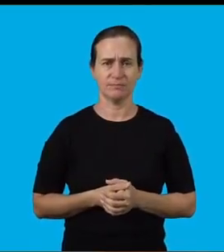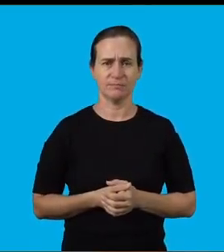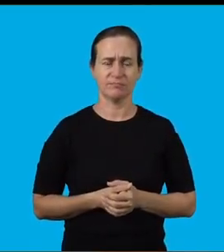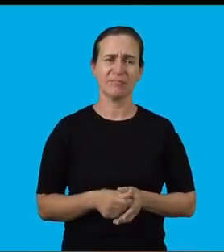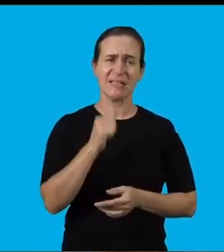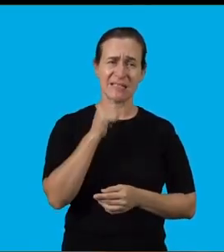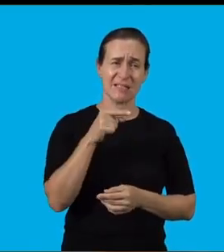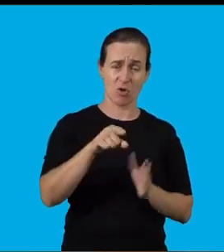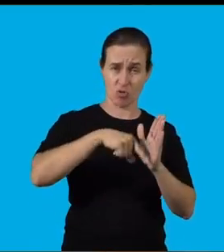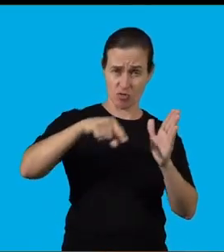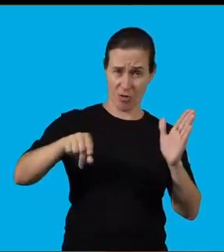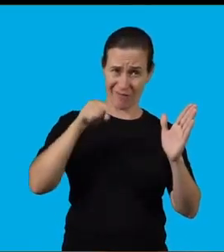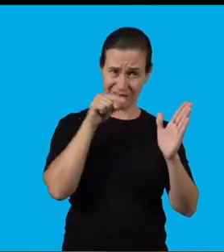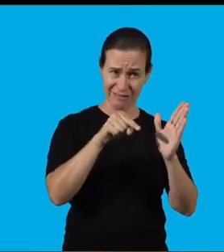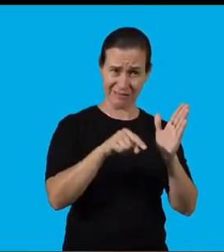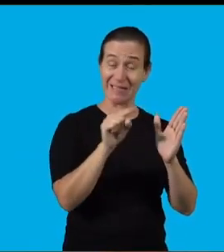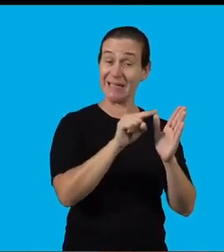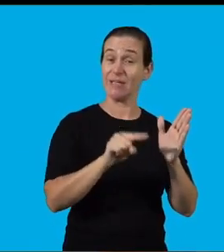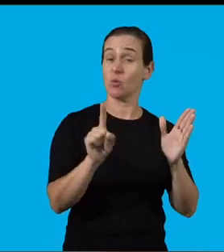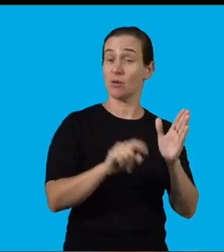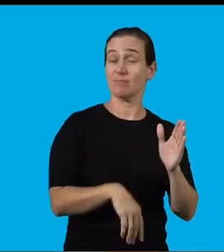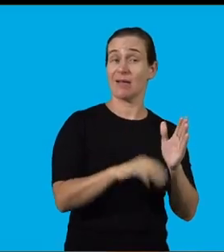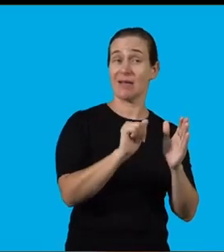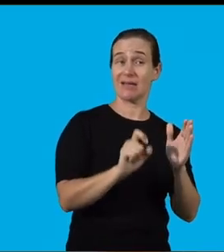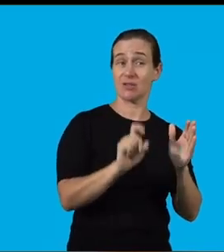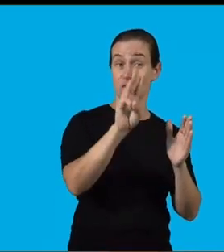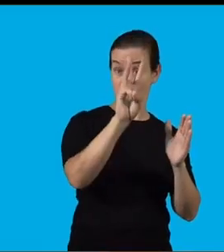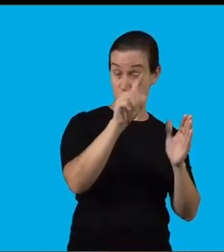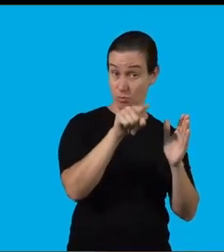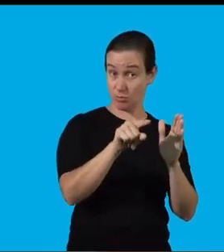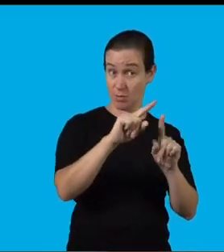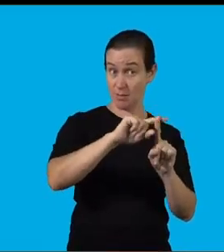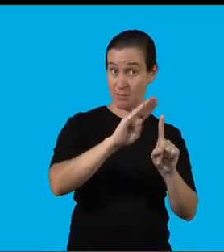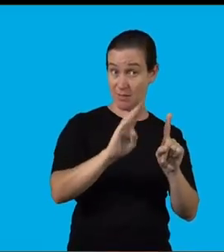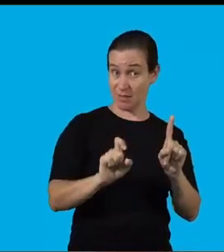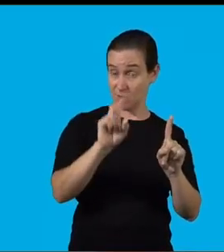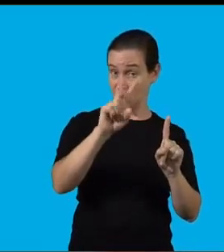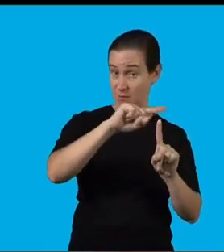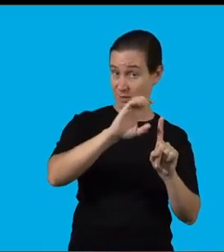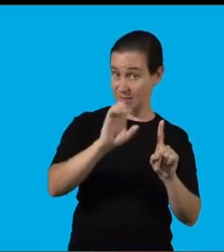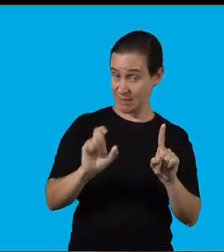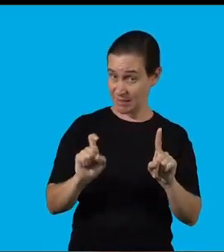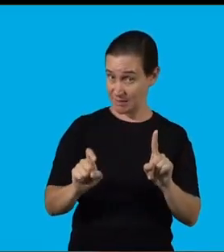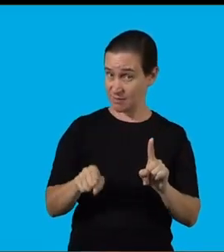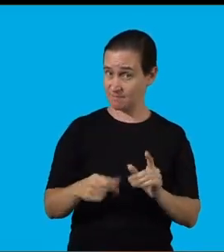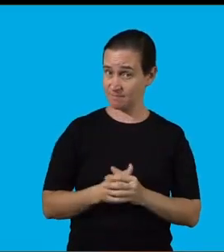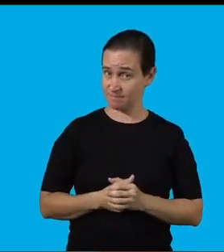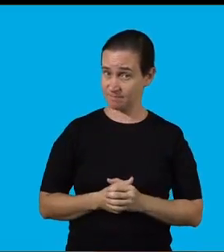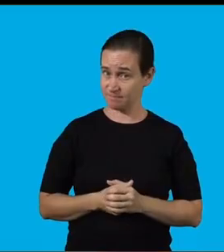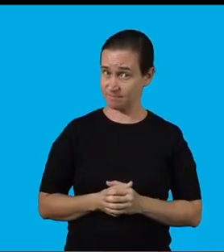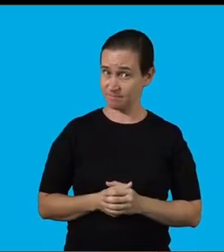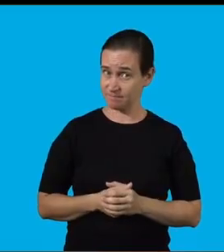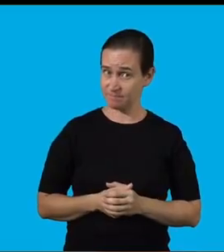they say the graph of g of x is equal to ax cubed plus bx squared plus cx, which tells us that